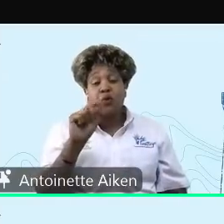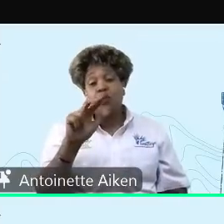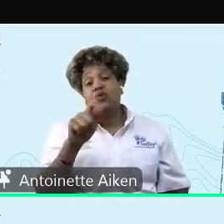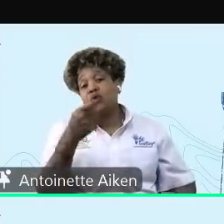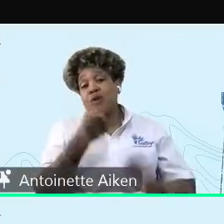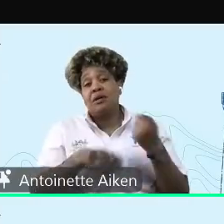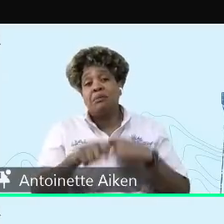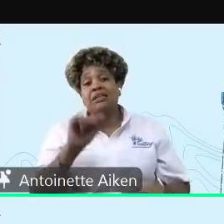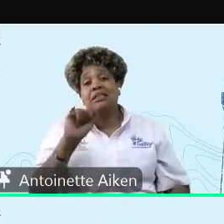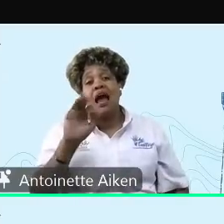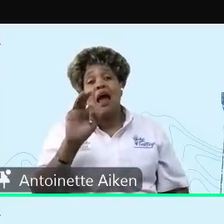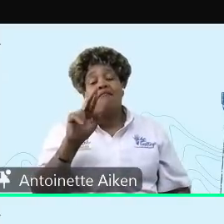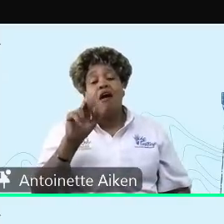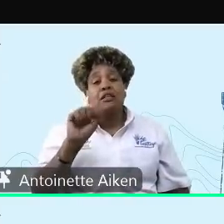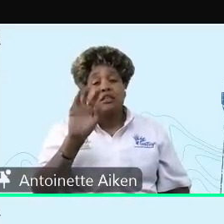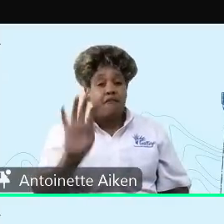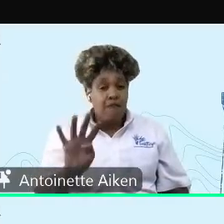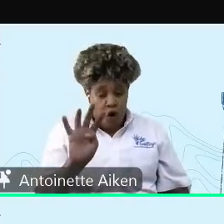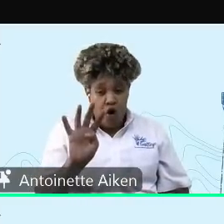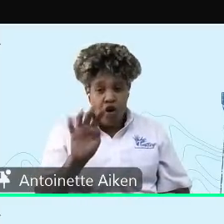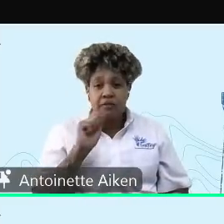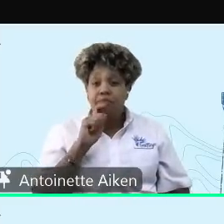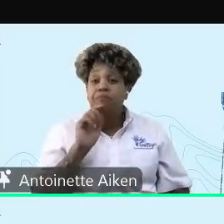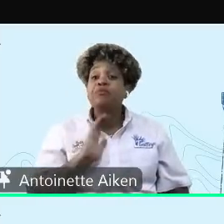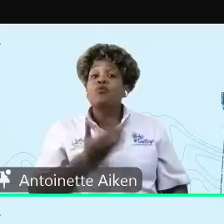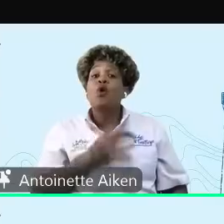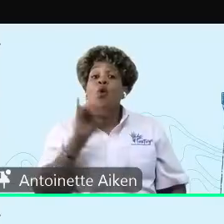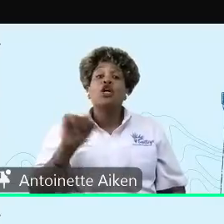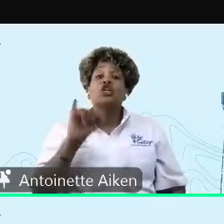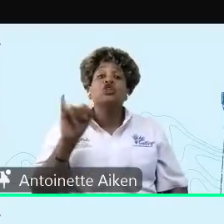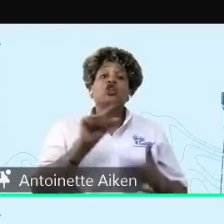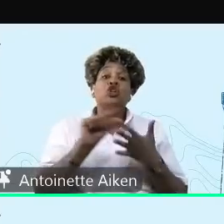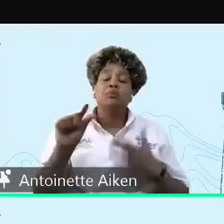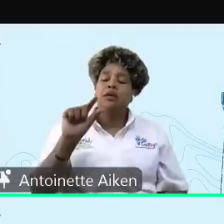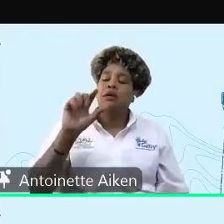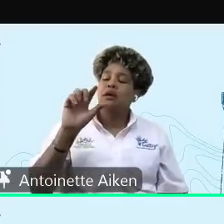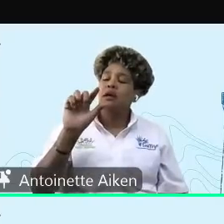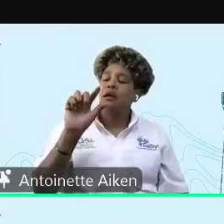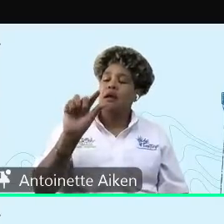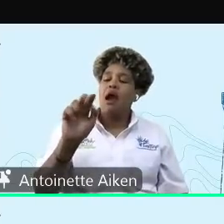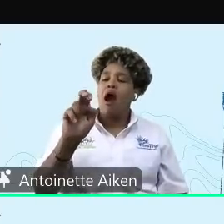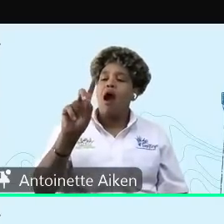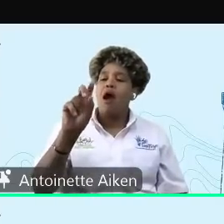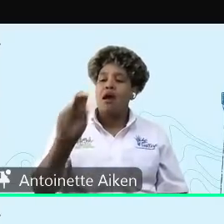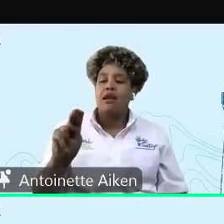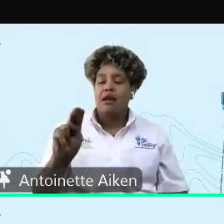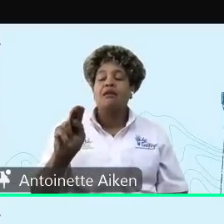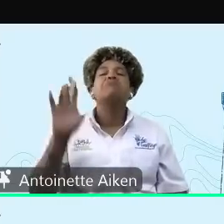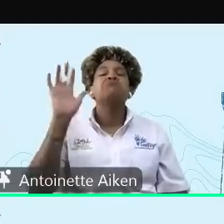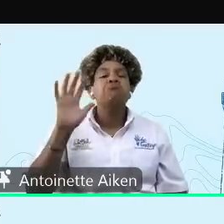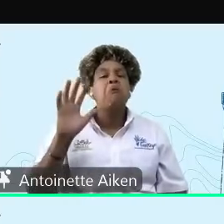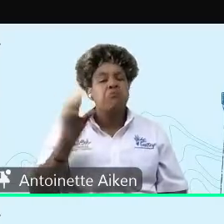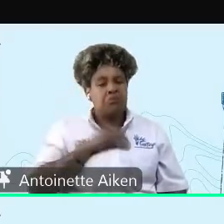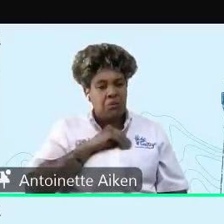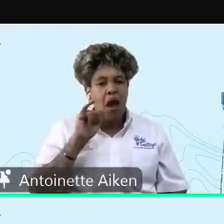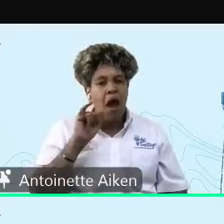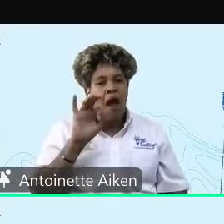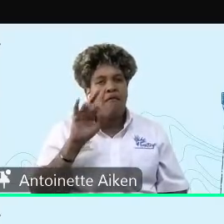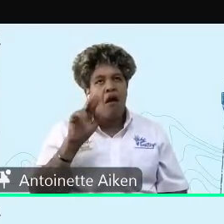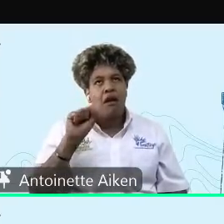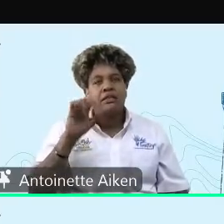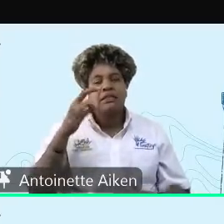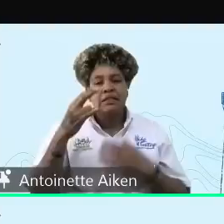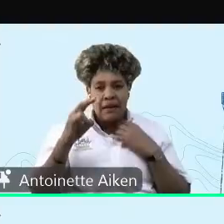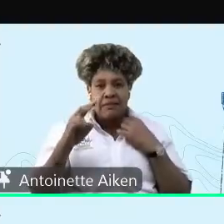replacing IFRS 4. Our insurance subsidiary Guardian previously adopted IFRS 17, effective